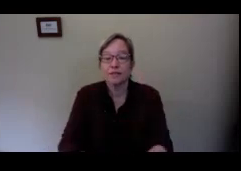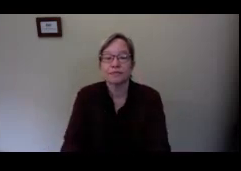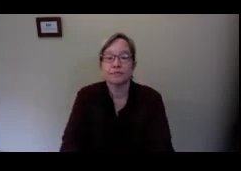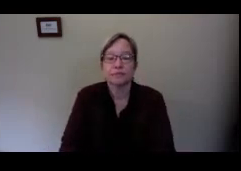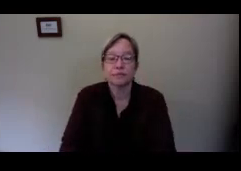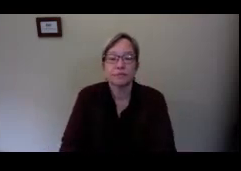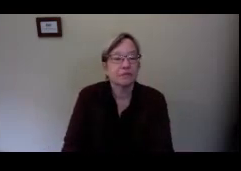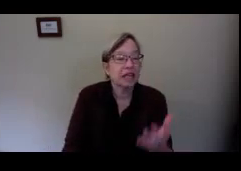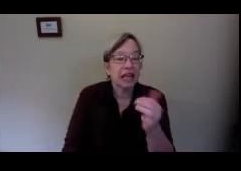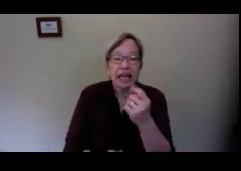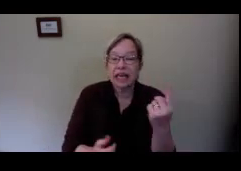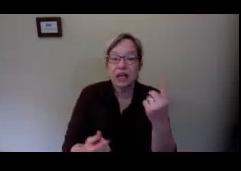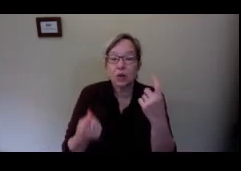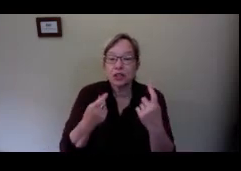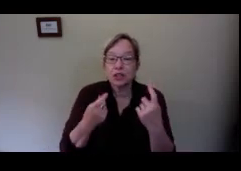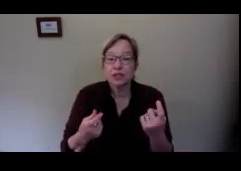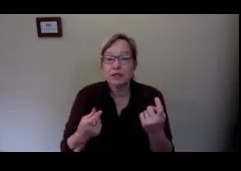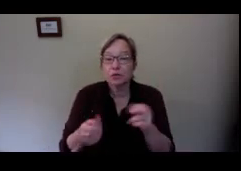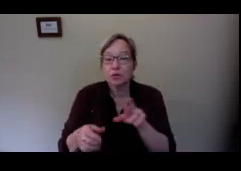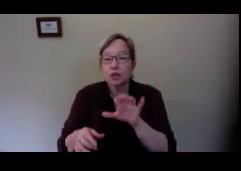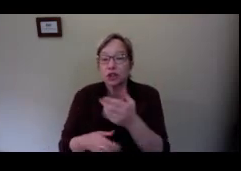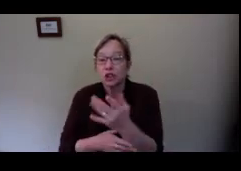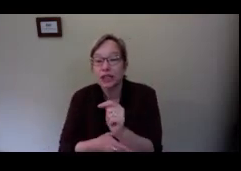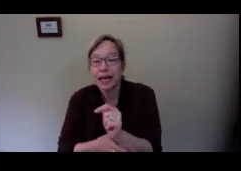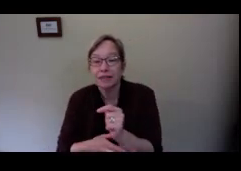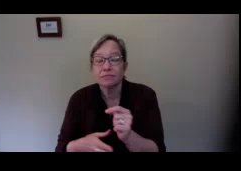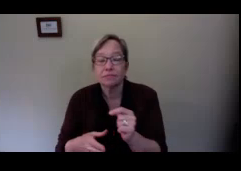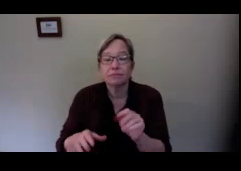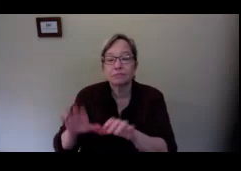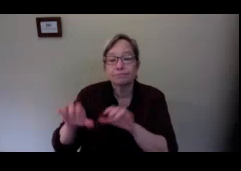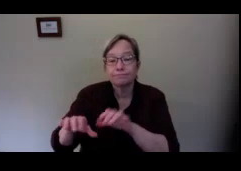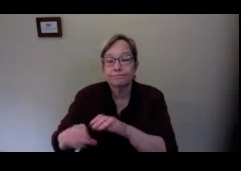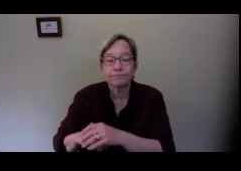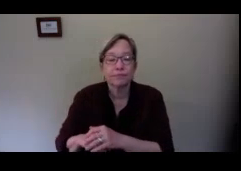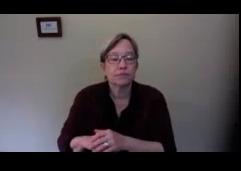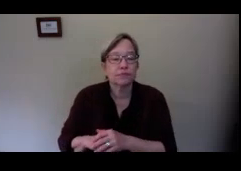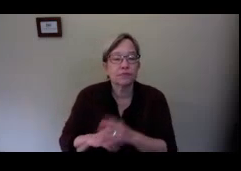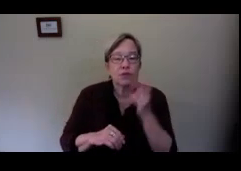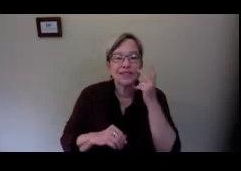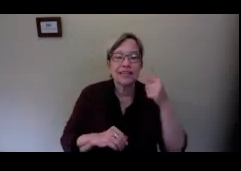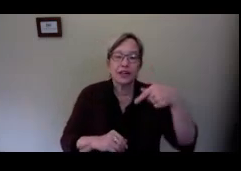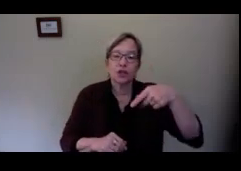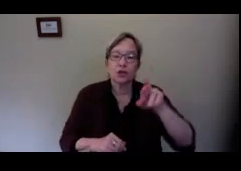anyone has any questions, or if there's some in the chat. But before you do that, you can see the QR code